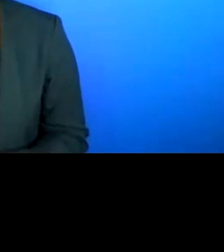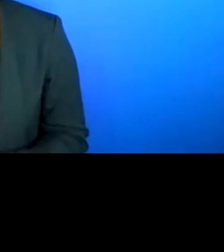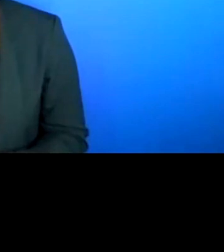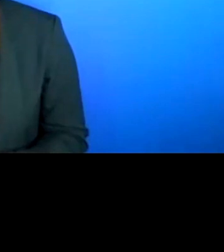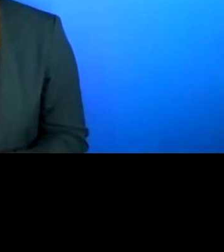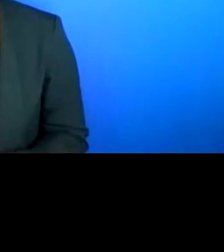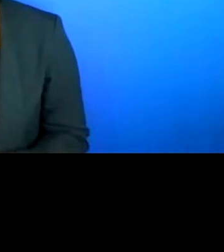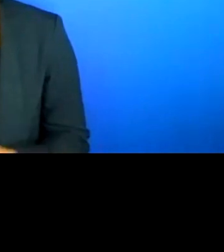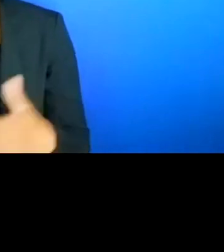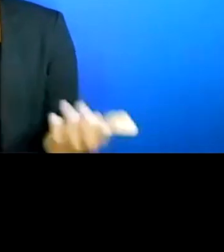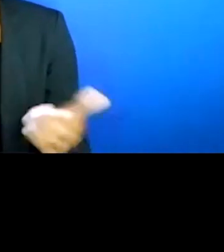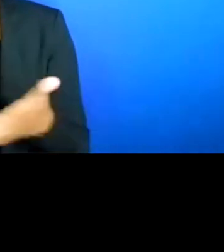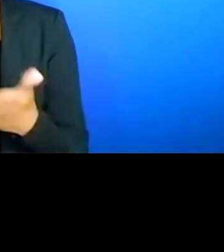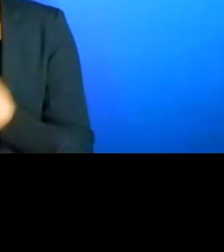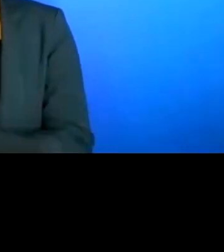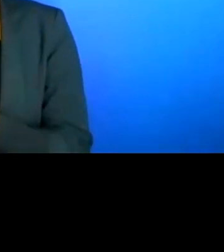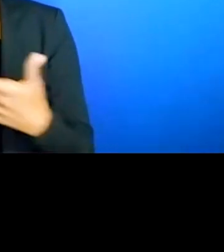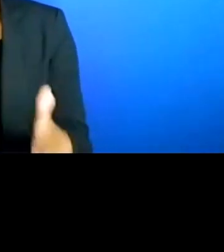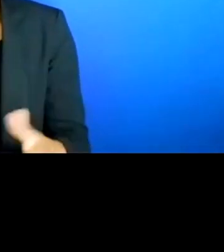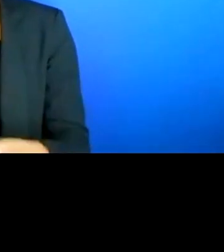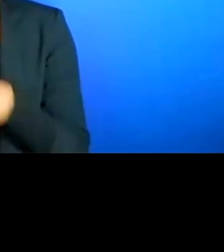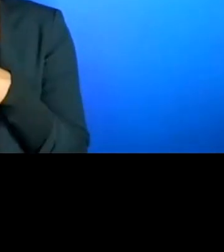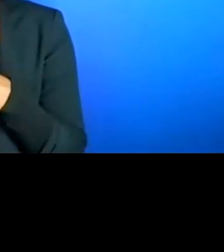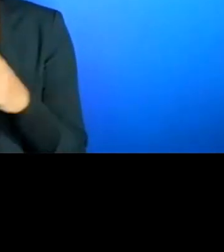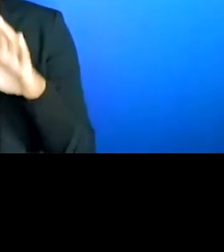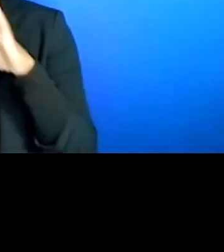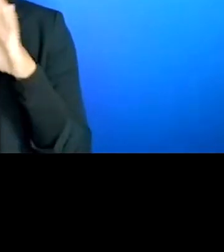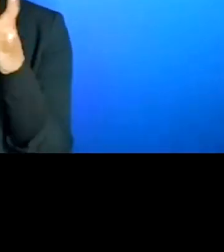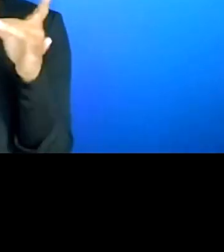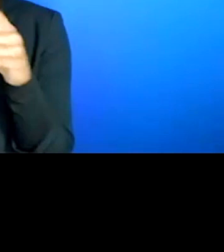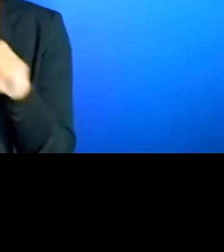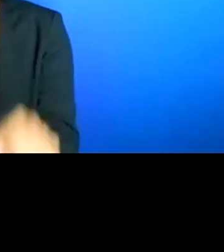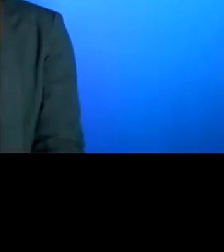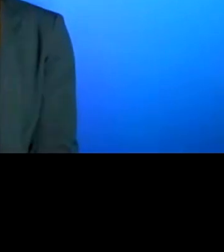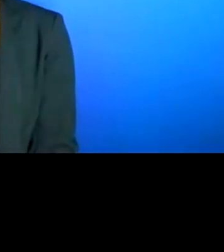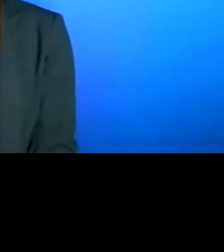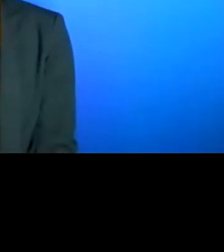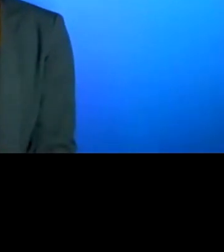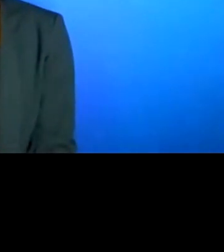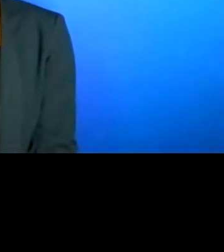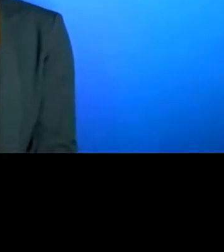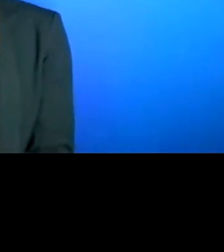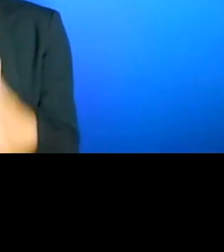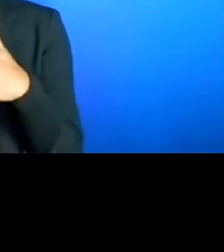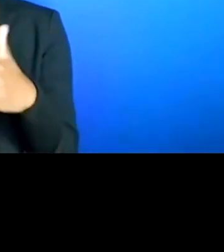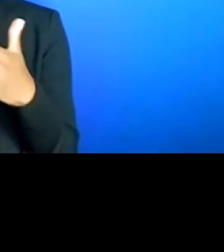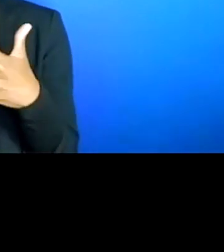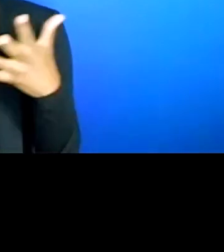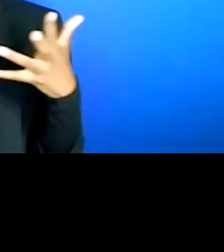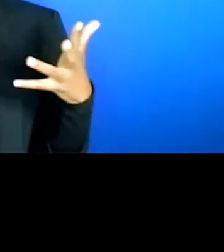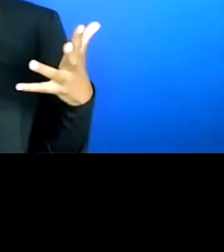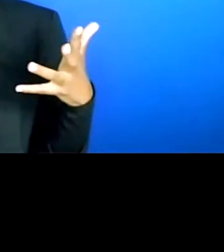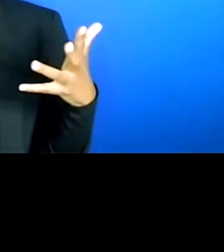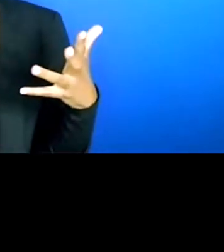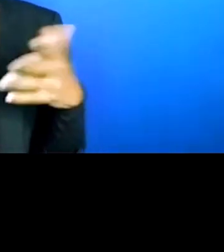Earlier today, you should have received an email message from AERA that gives you access to some of the course materials that we're going to use.